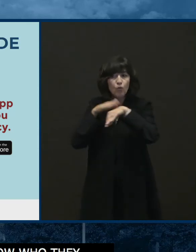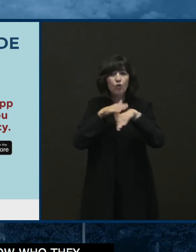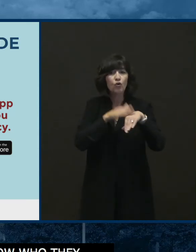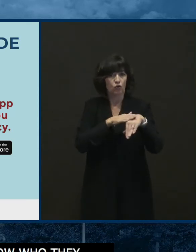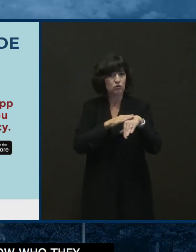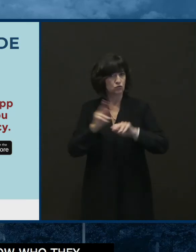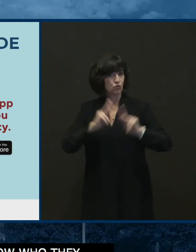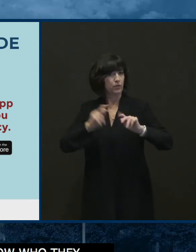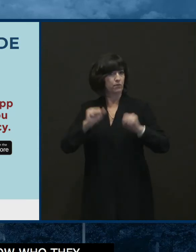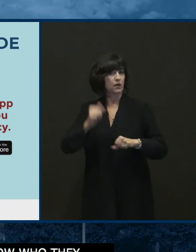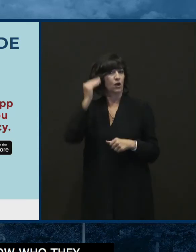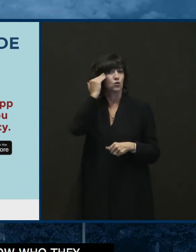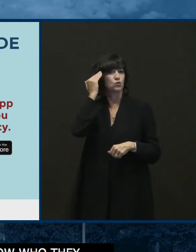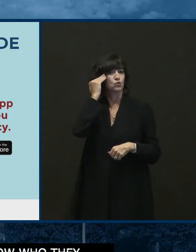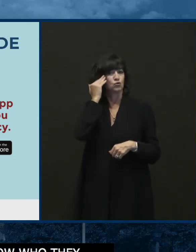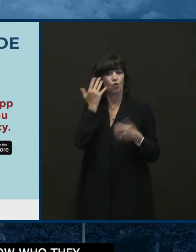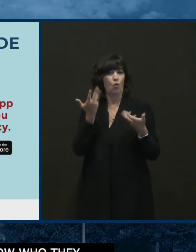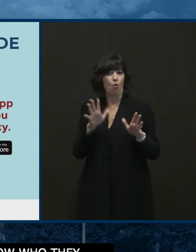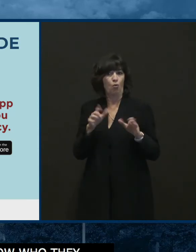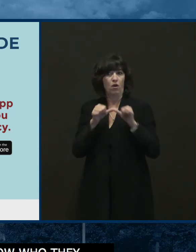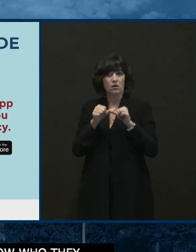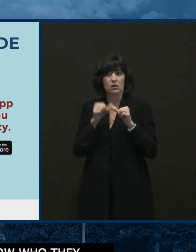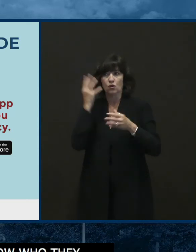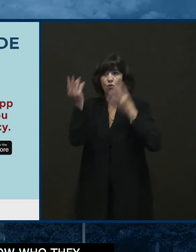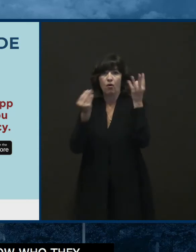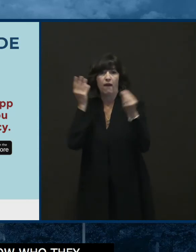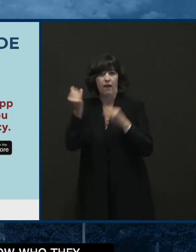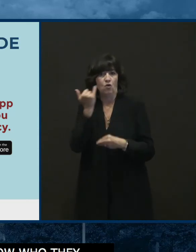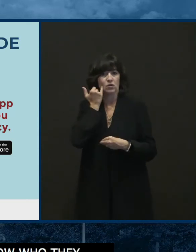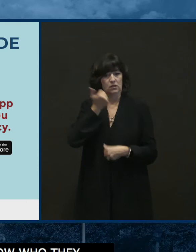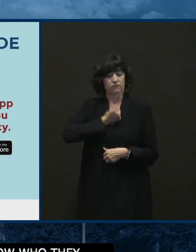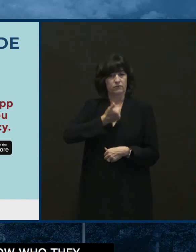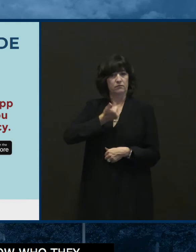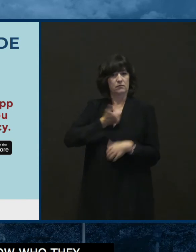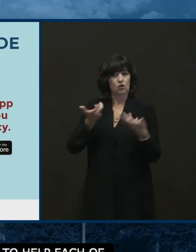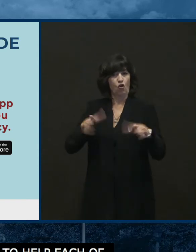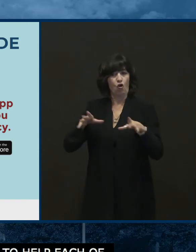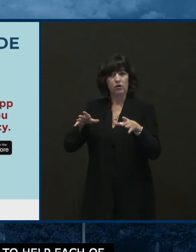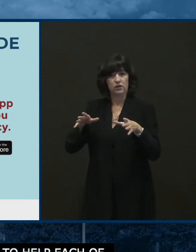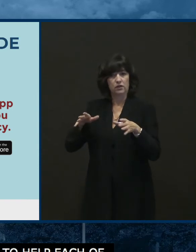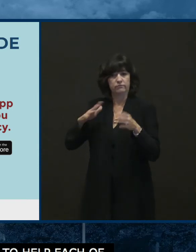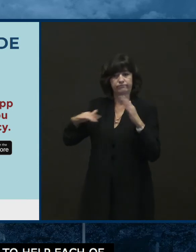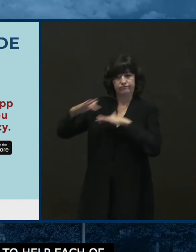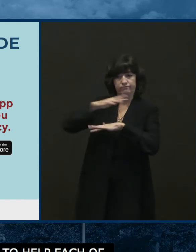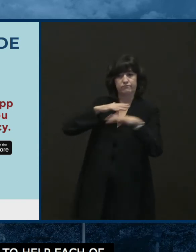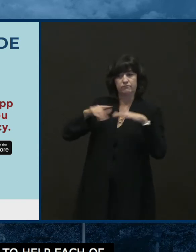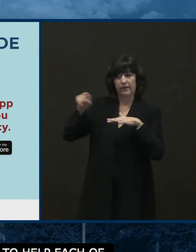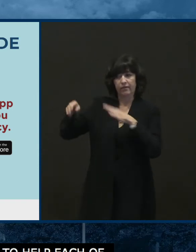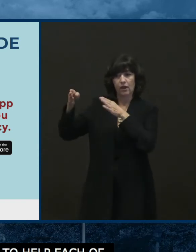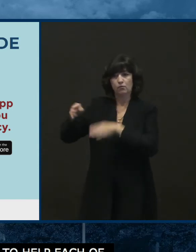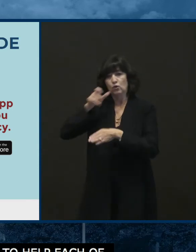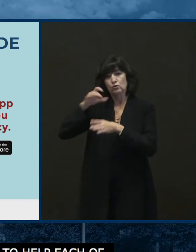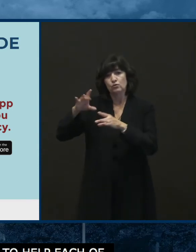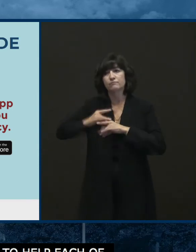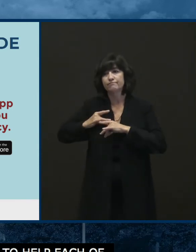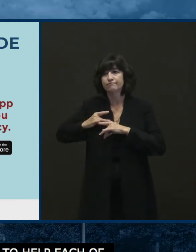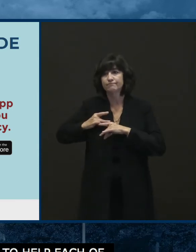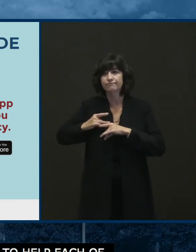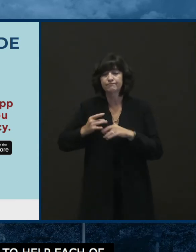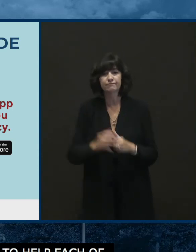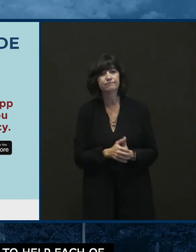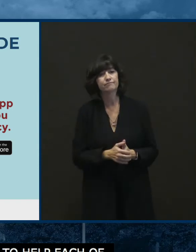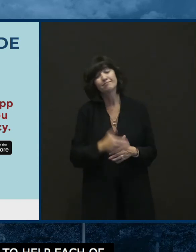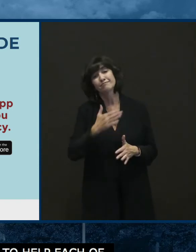of us, and I would recommend it to you. So bottom line is, we've got this little bit of an uptick. Some of